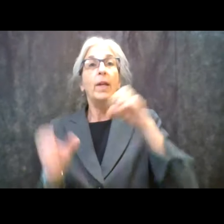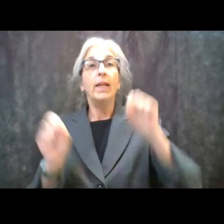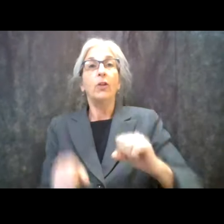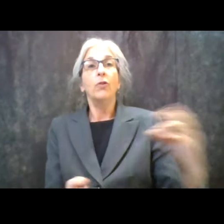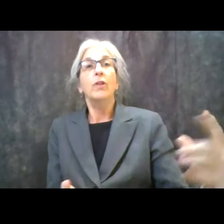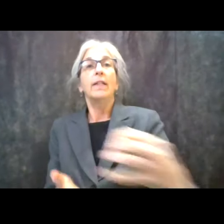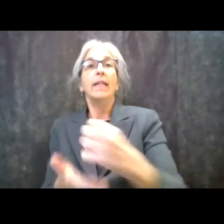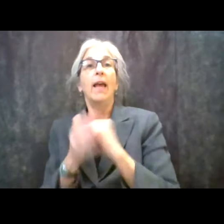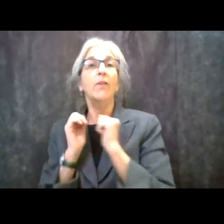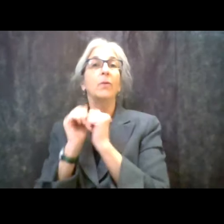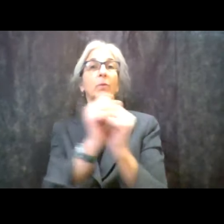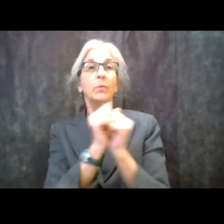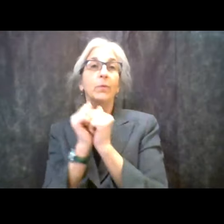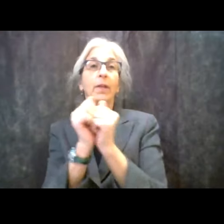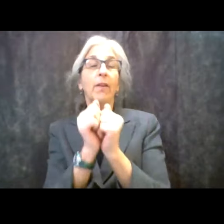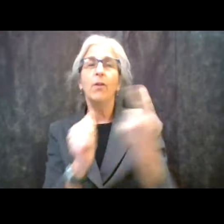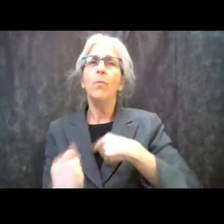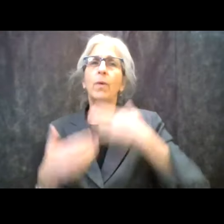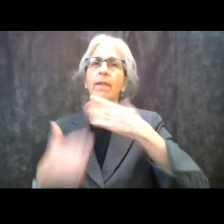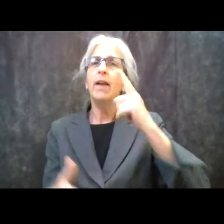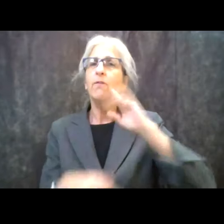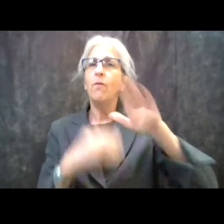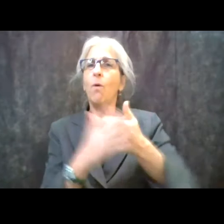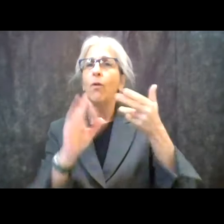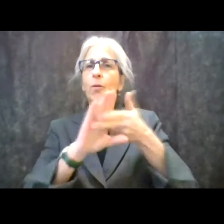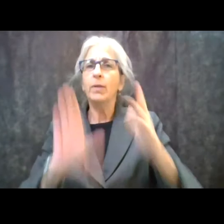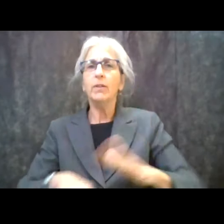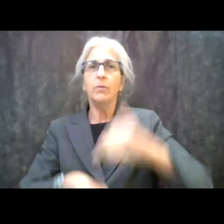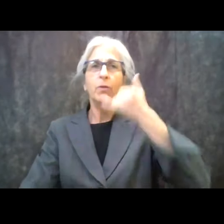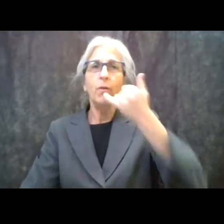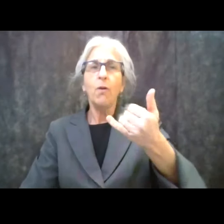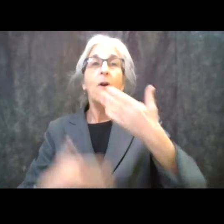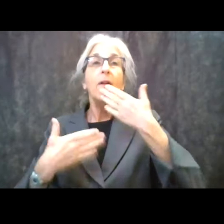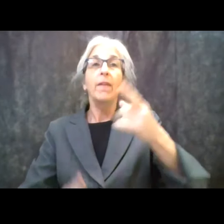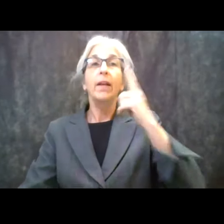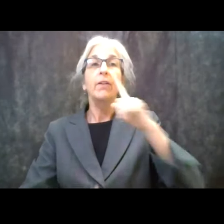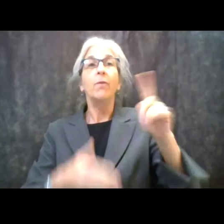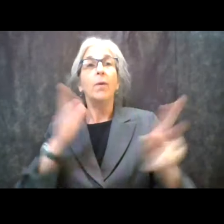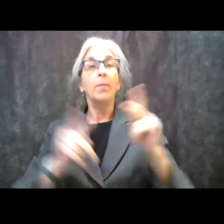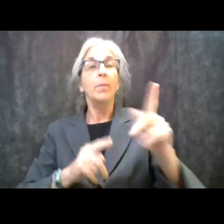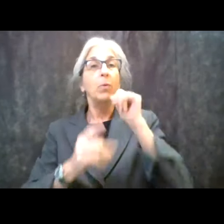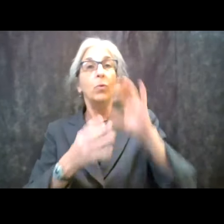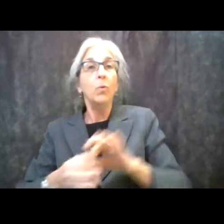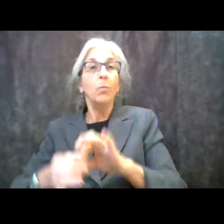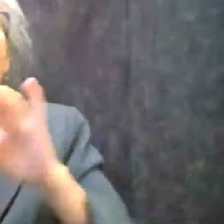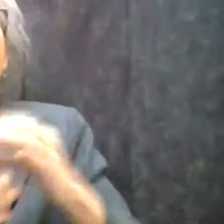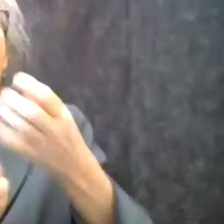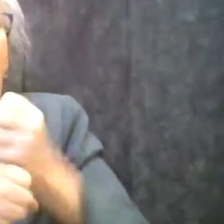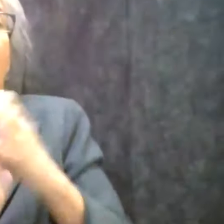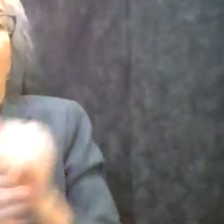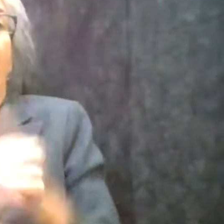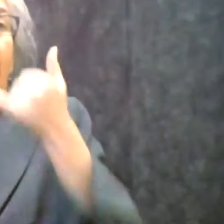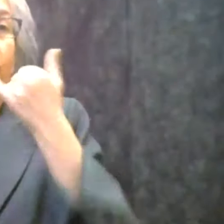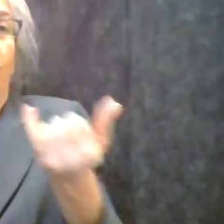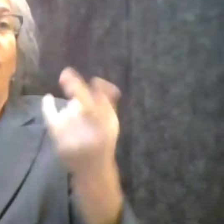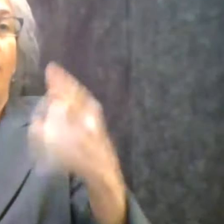this. We thank you for all the participants on this call. We thank you for those who coordinated and made it a possibility. Help us in